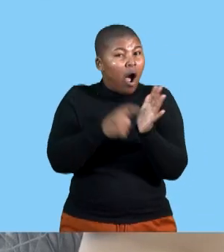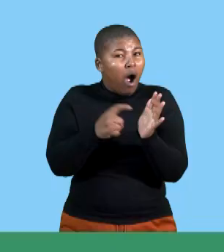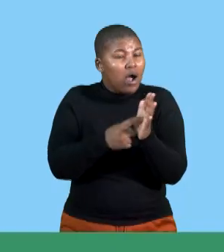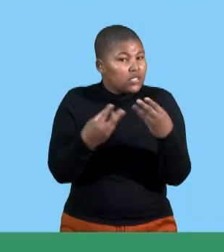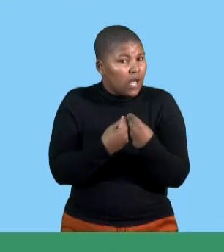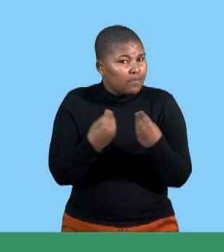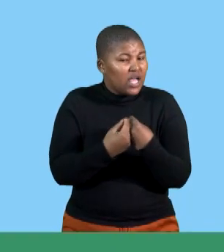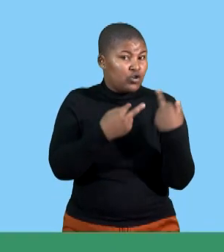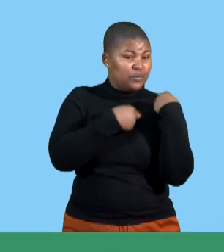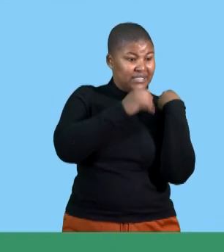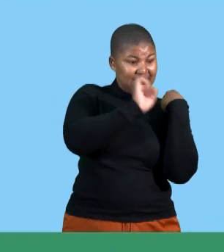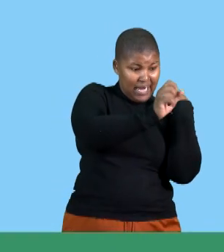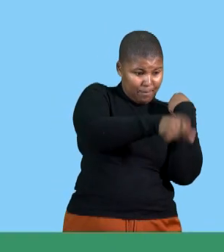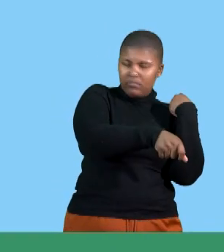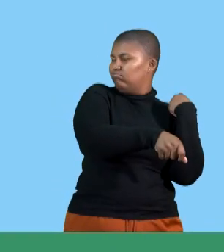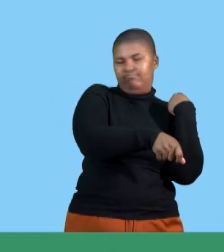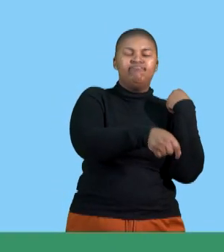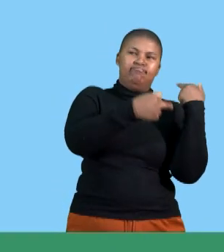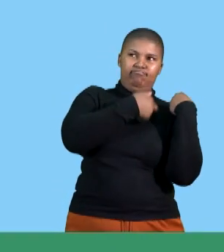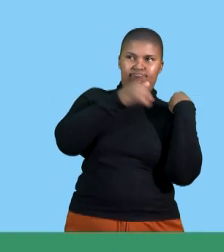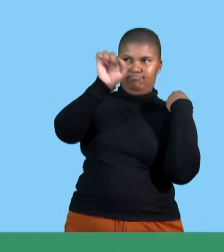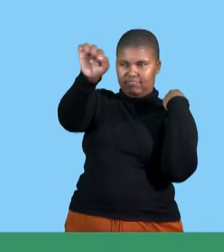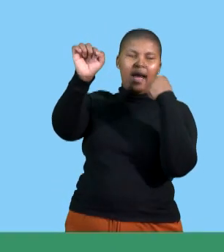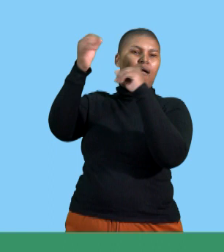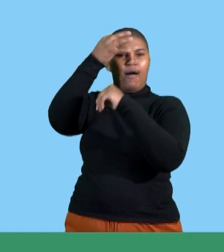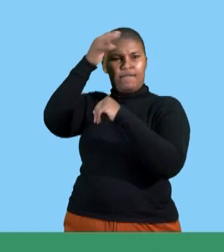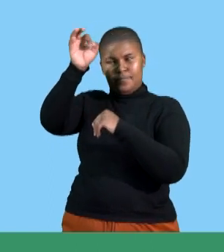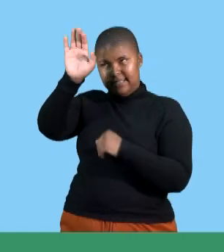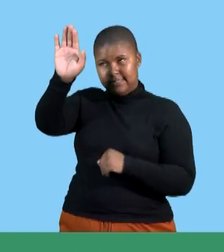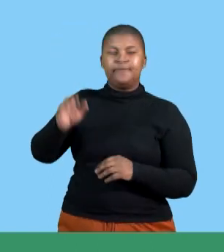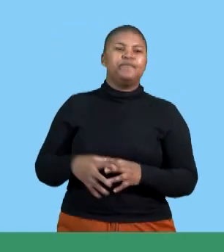Now, let's look at the disadvantages of the state-owned company.